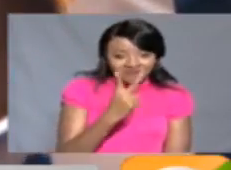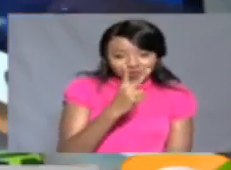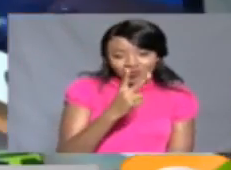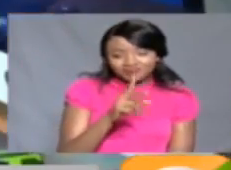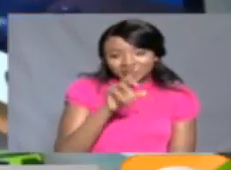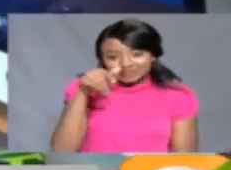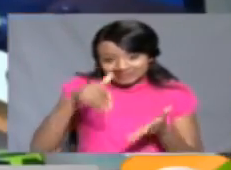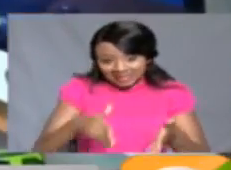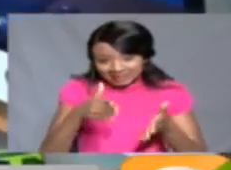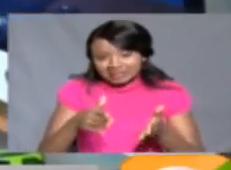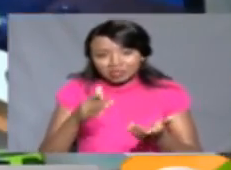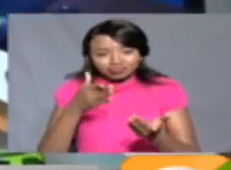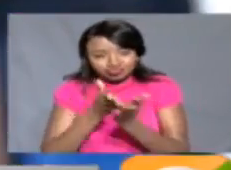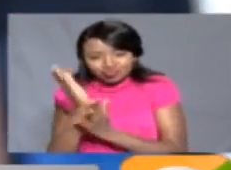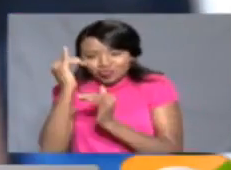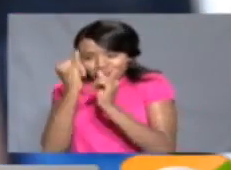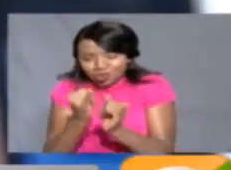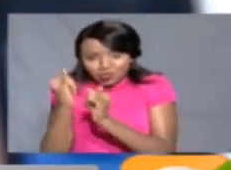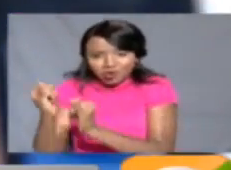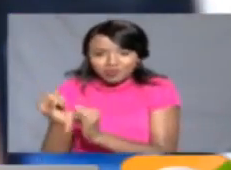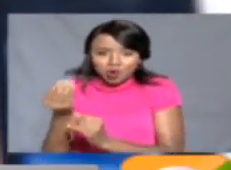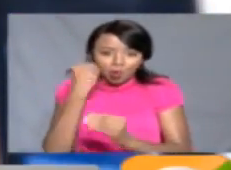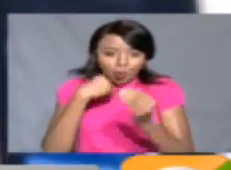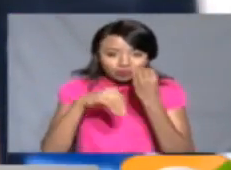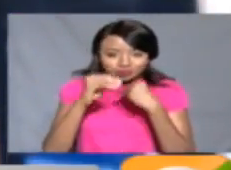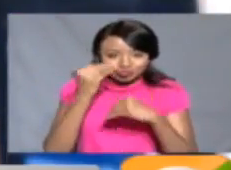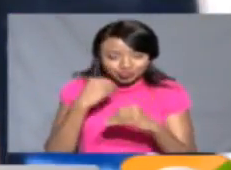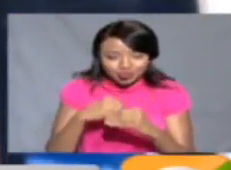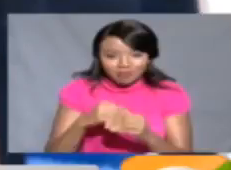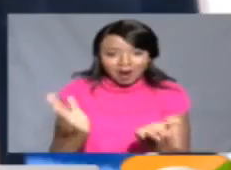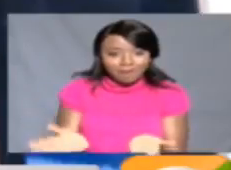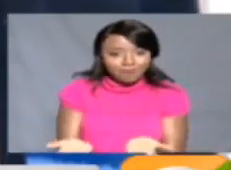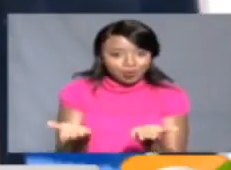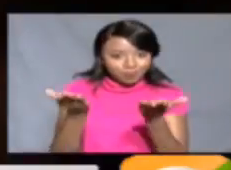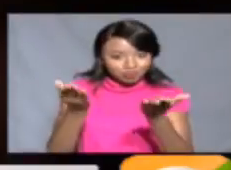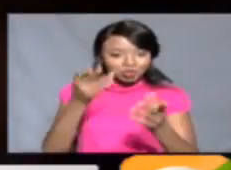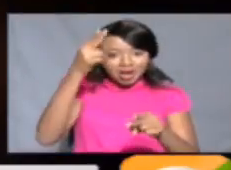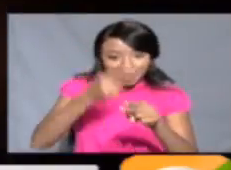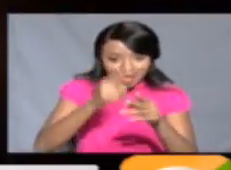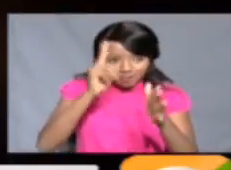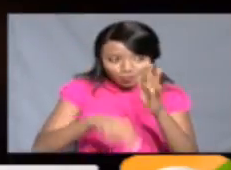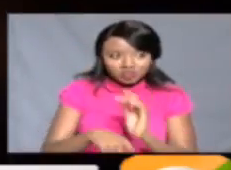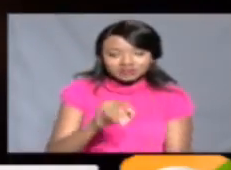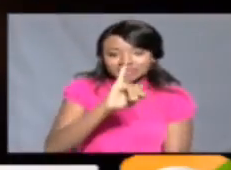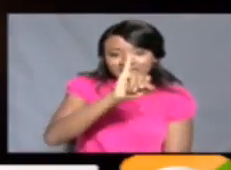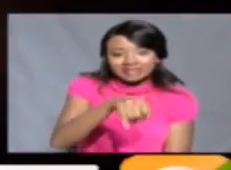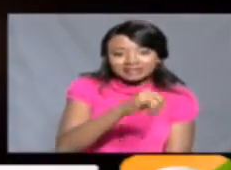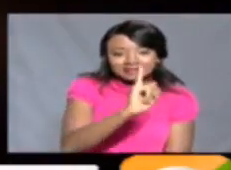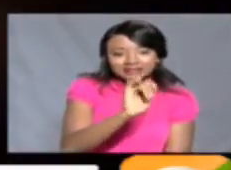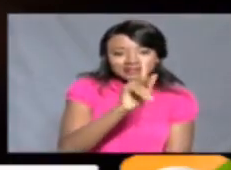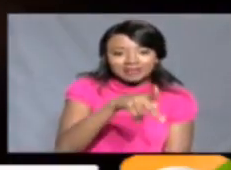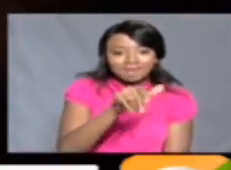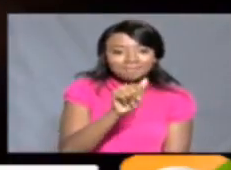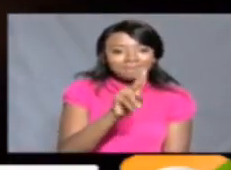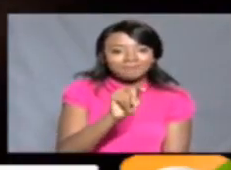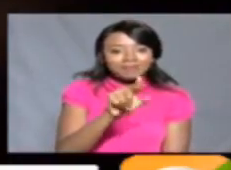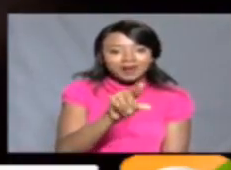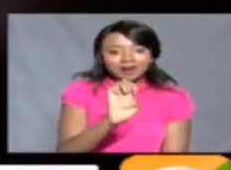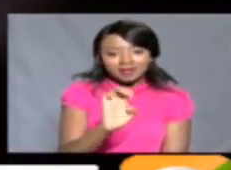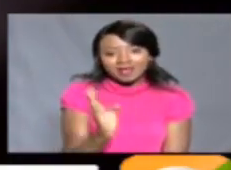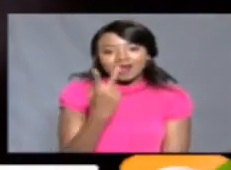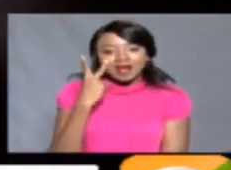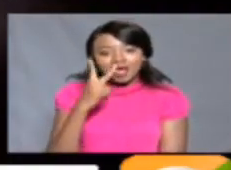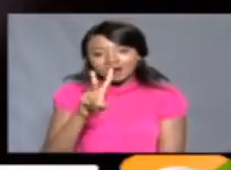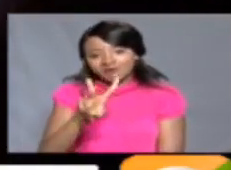its new consumer promotion dubbed Jipange na Viusasa, will be rewarding its users with millions of